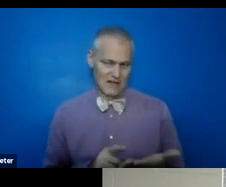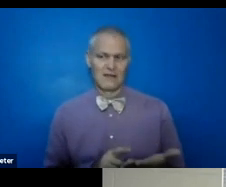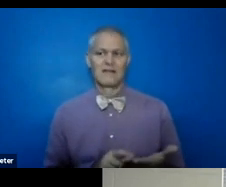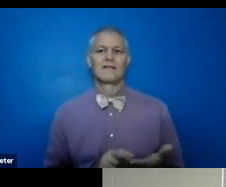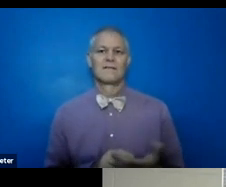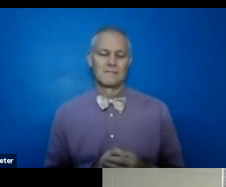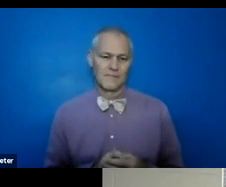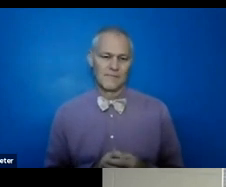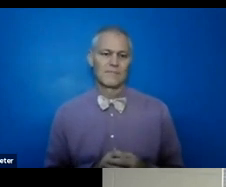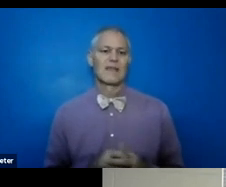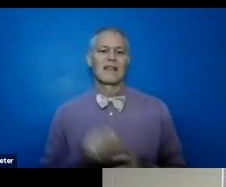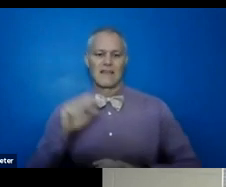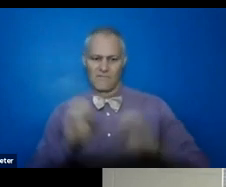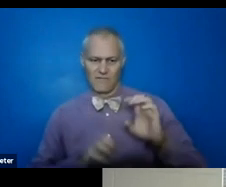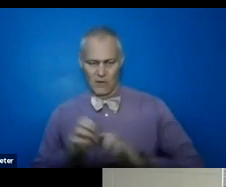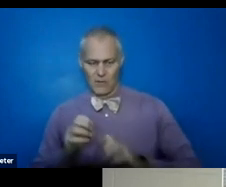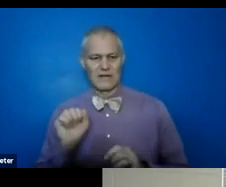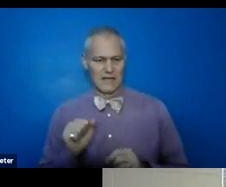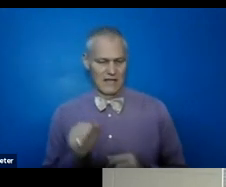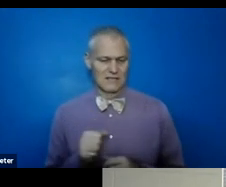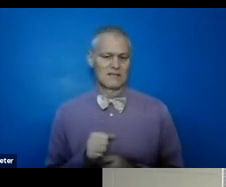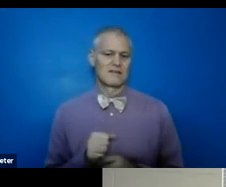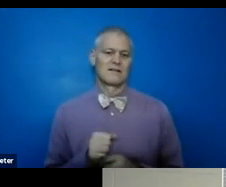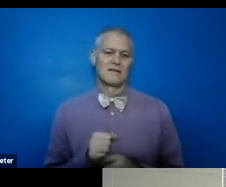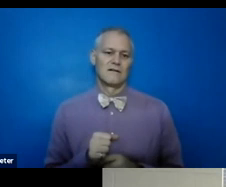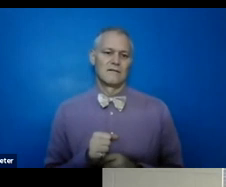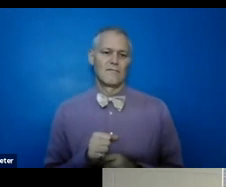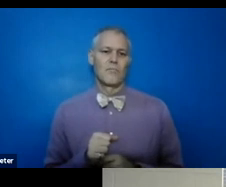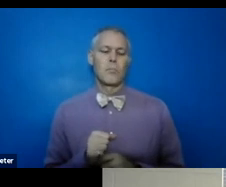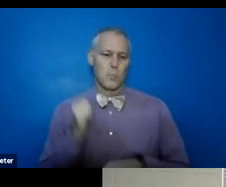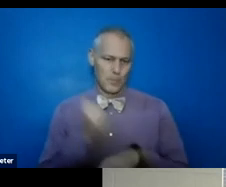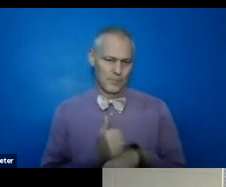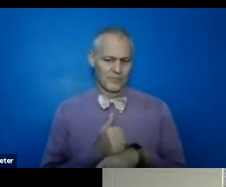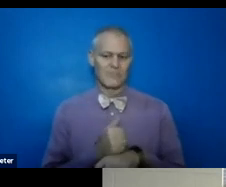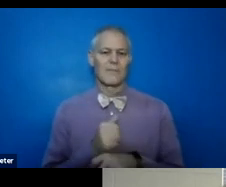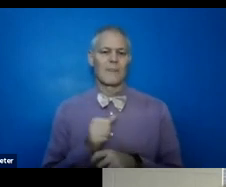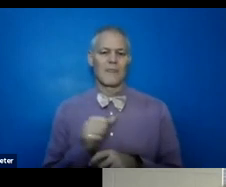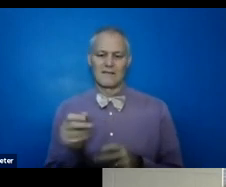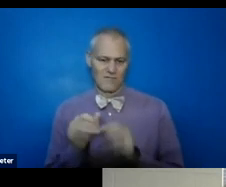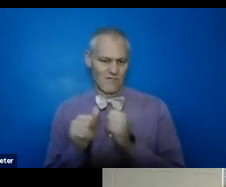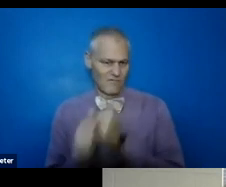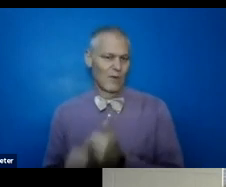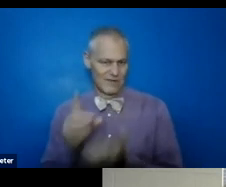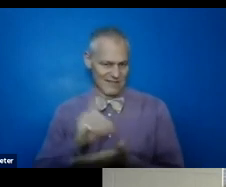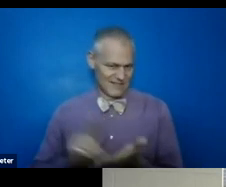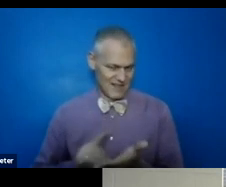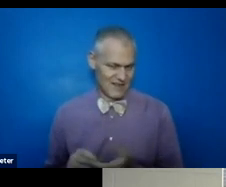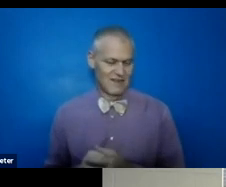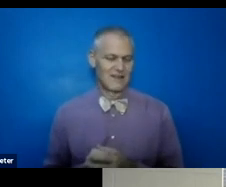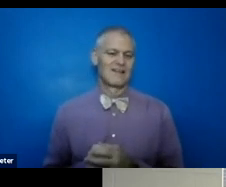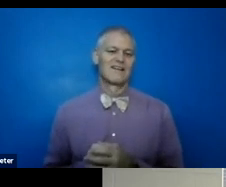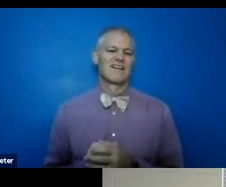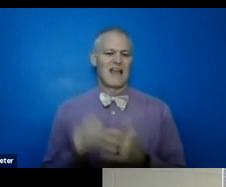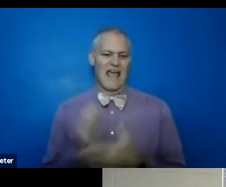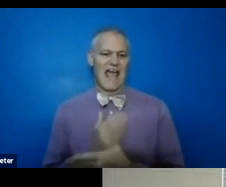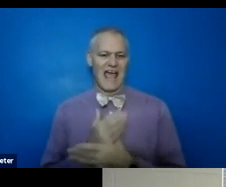and then we had an evaluation that showed that we are implementing as designed, meaning that we are on average get